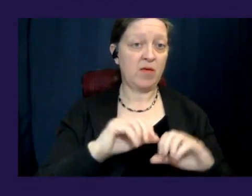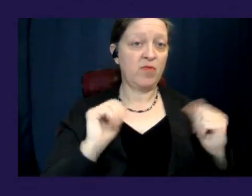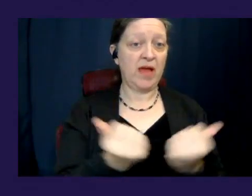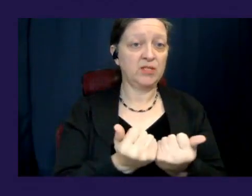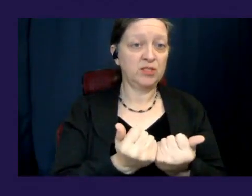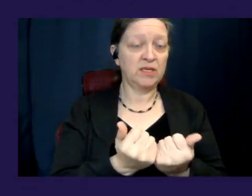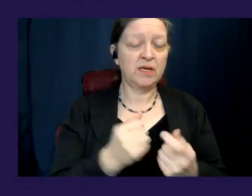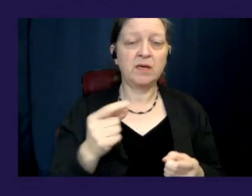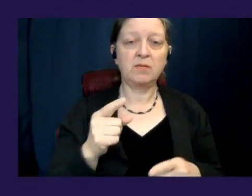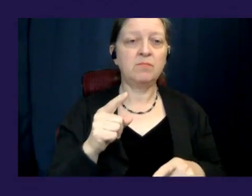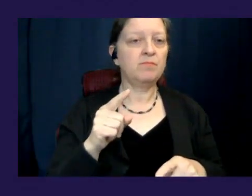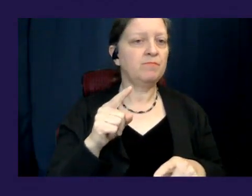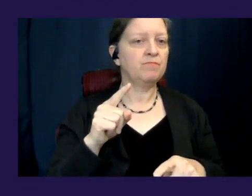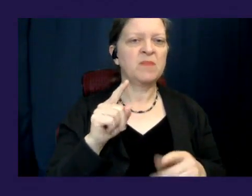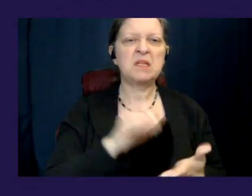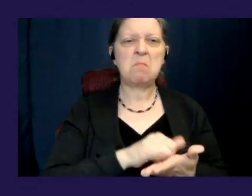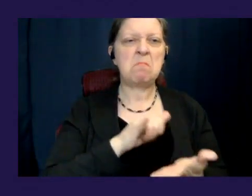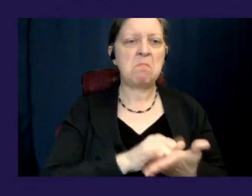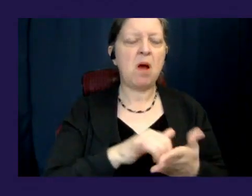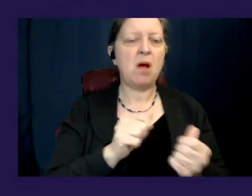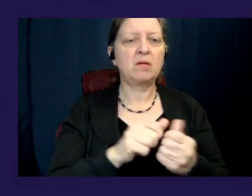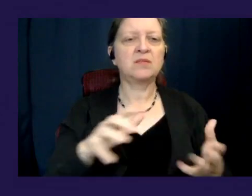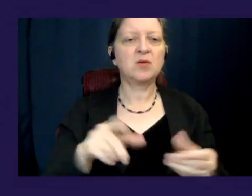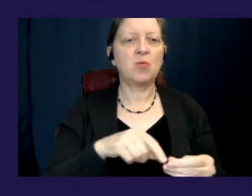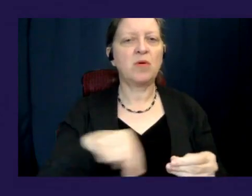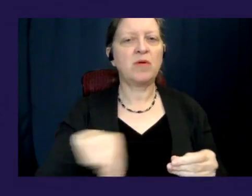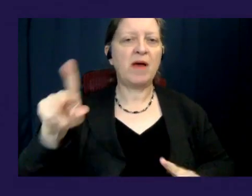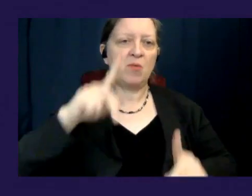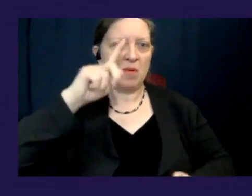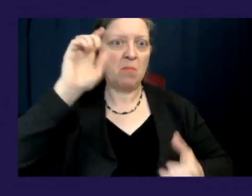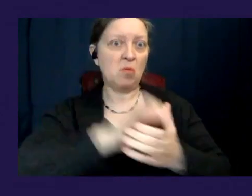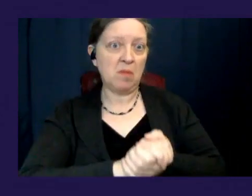buy-in, continuous funding, and resources.